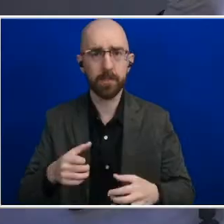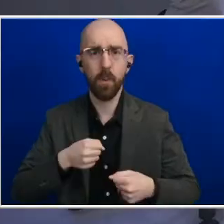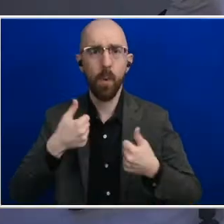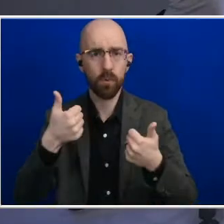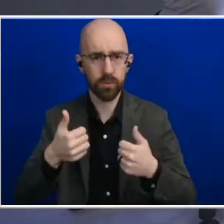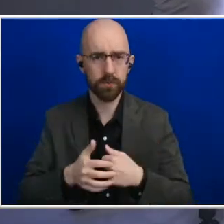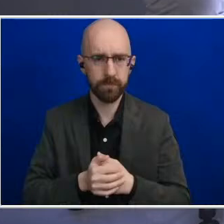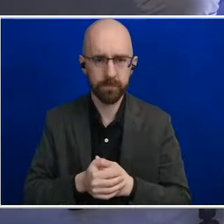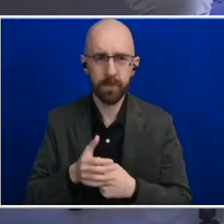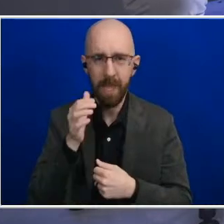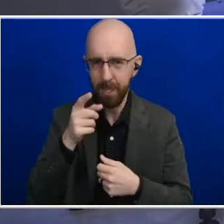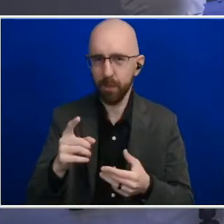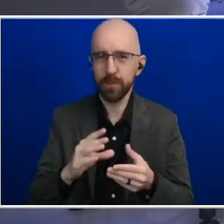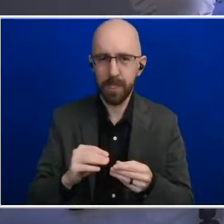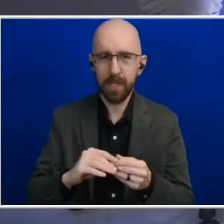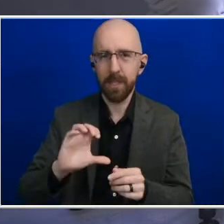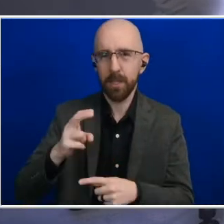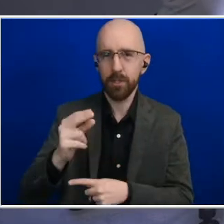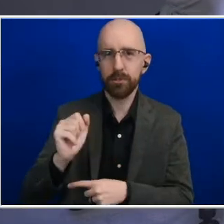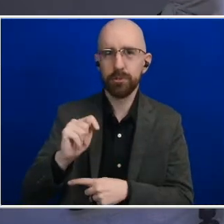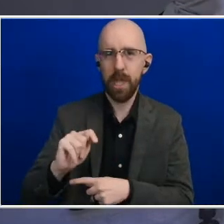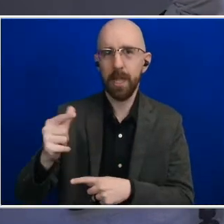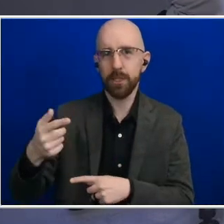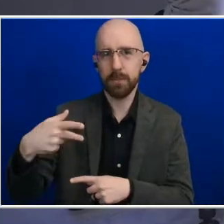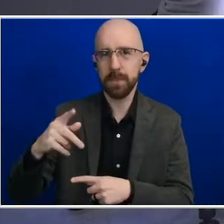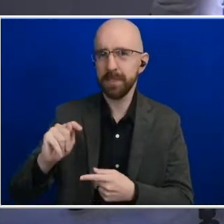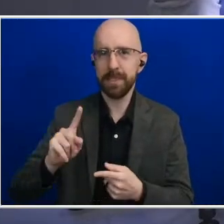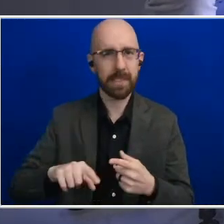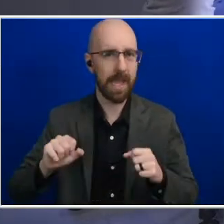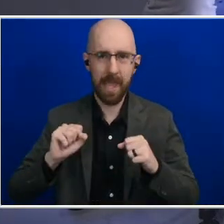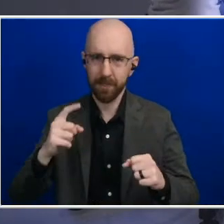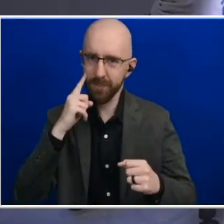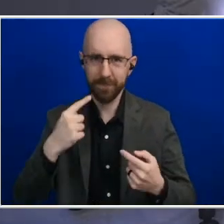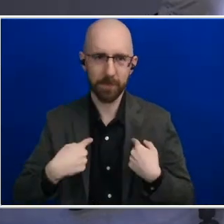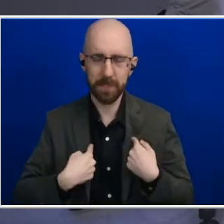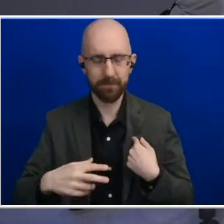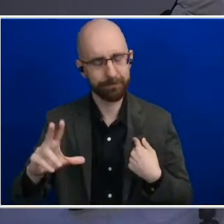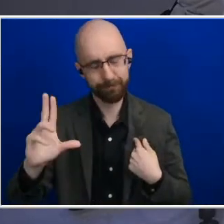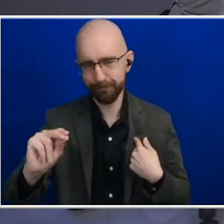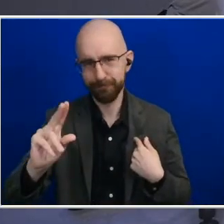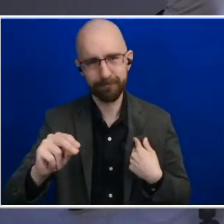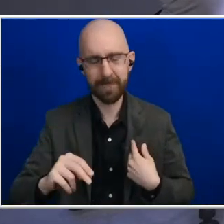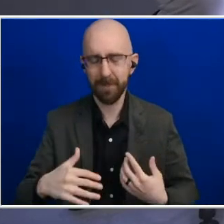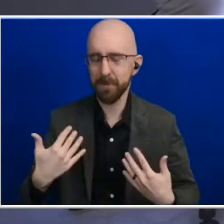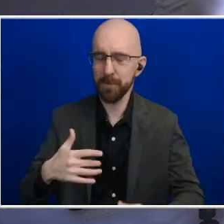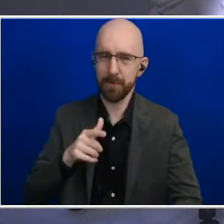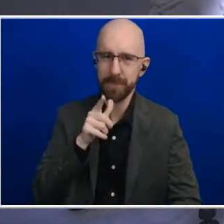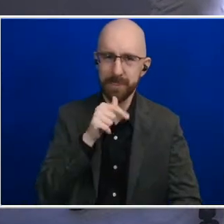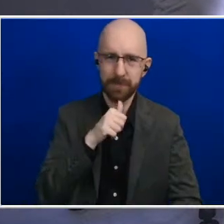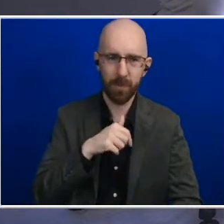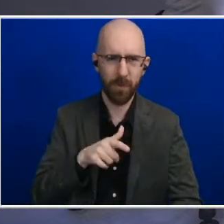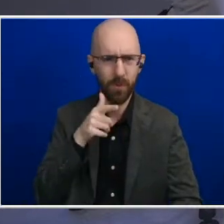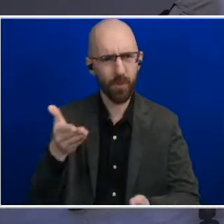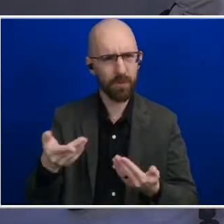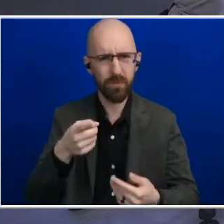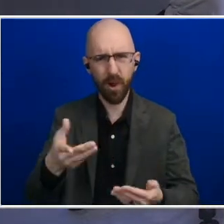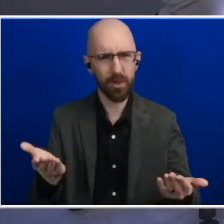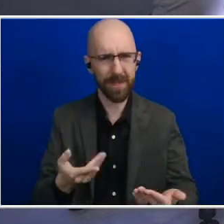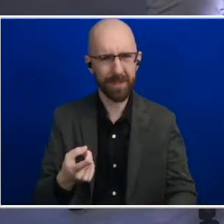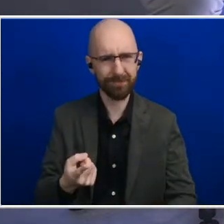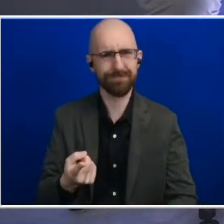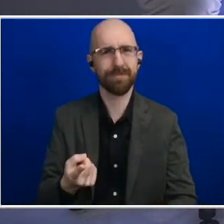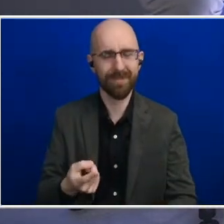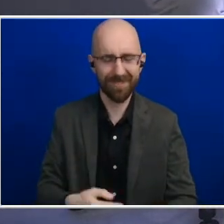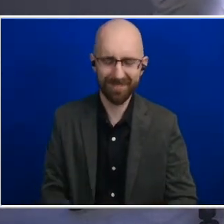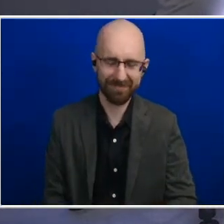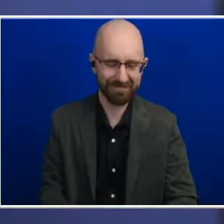that ChatGPT cannot exercise for me. No. That's disappointing. Who brought you onto this program anyway? Dr.